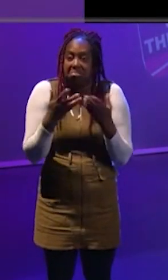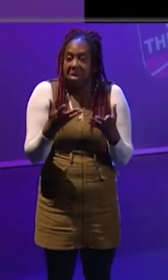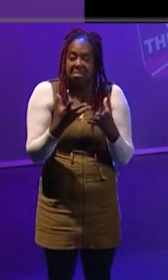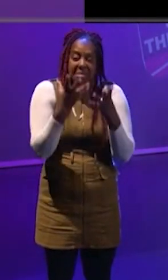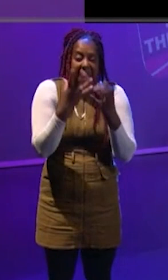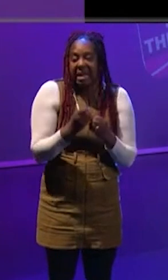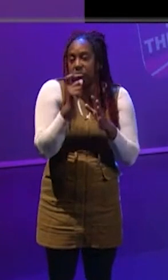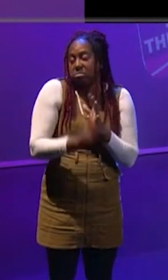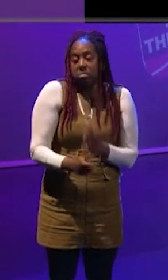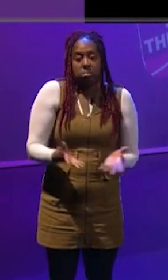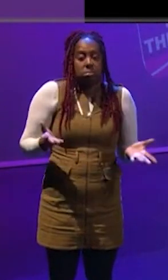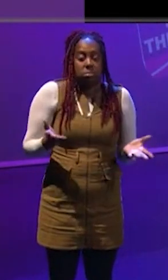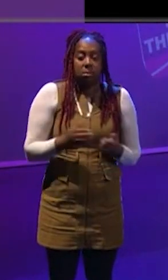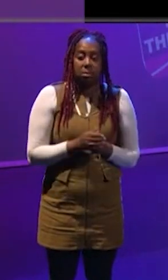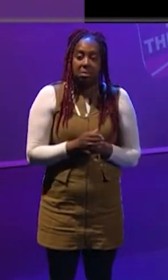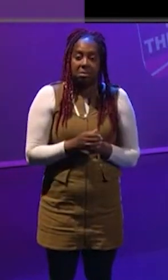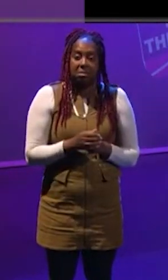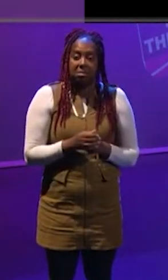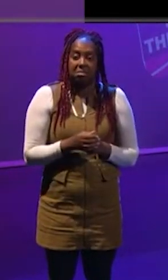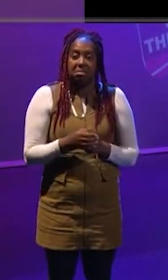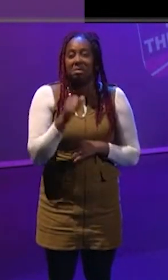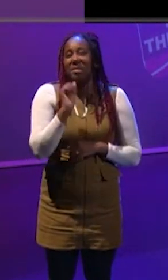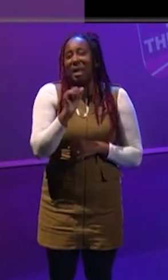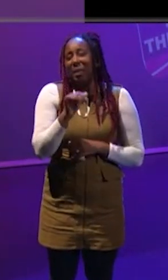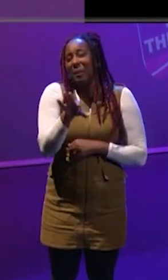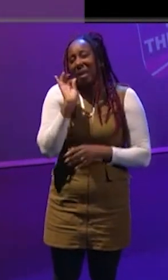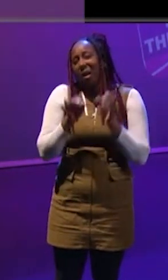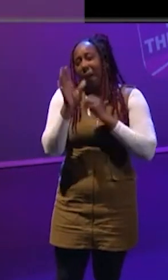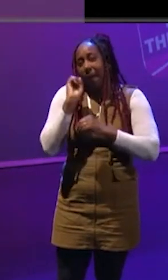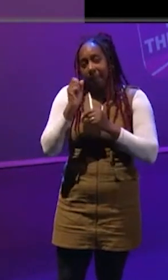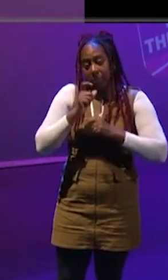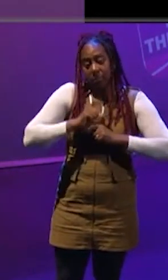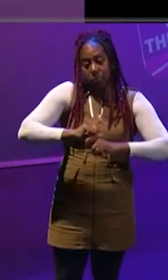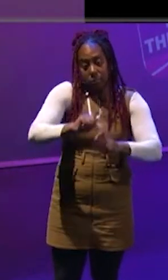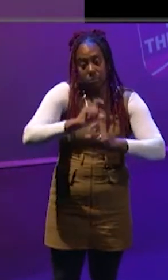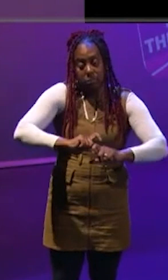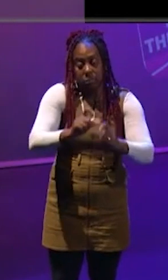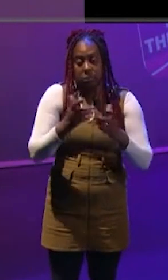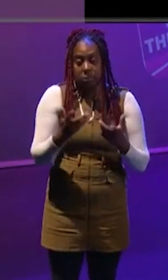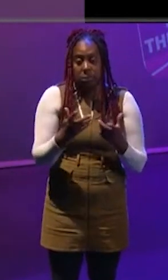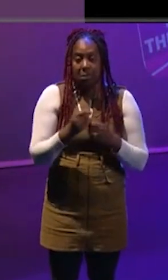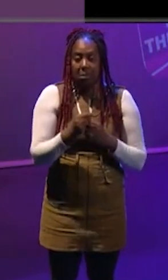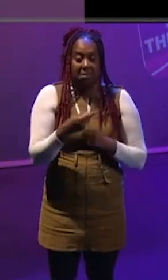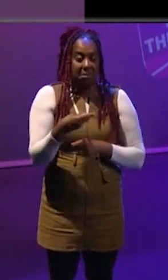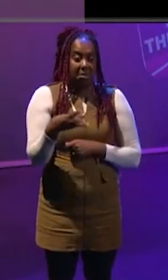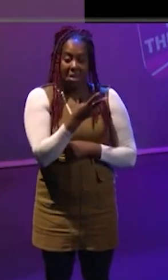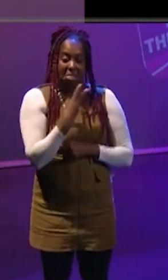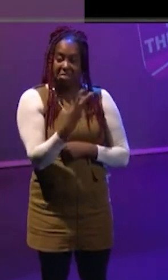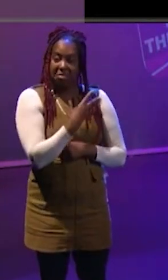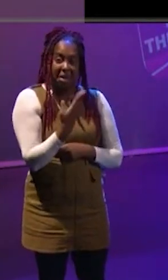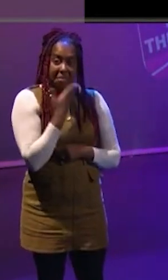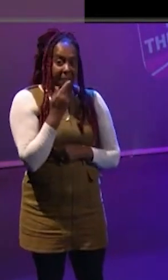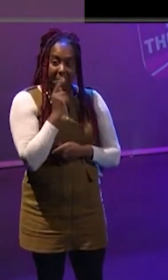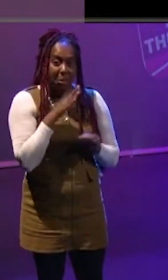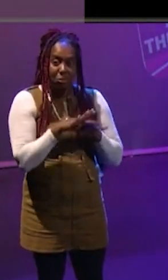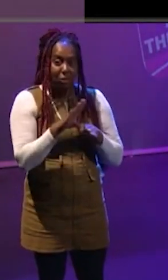have to do it because it is, yeah, you do pick it up as you go. And as I said, none of us have official